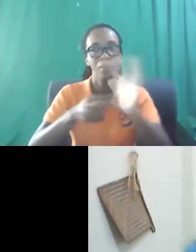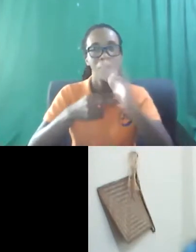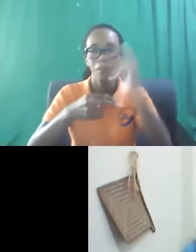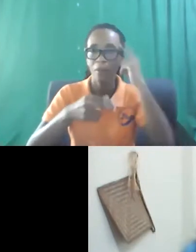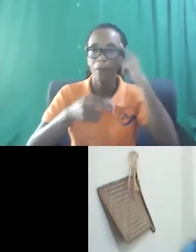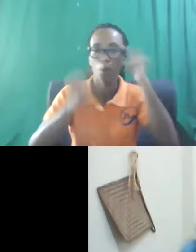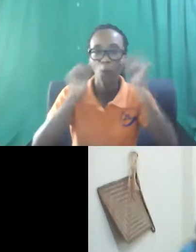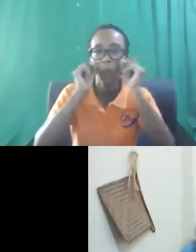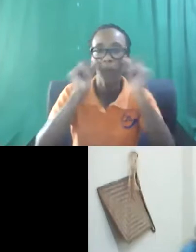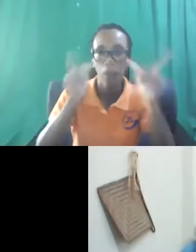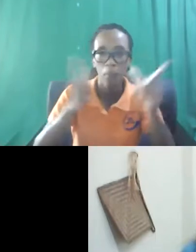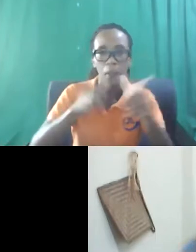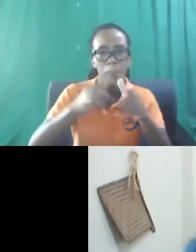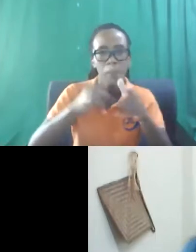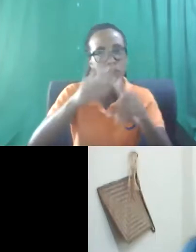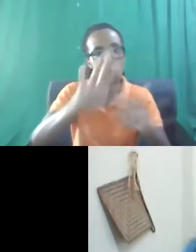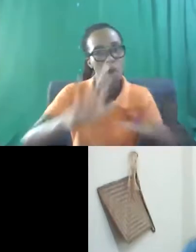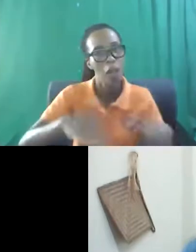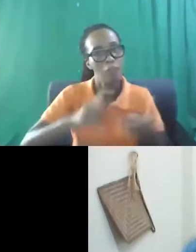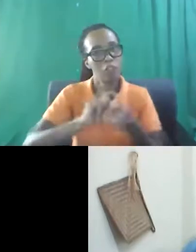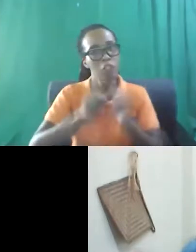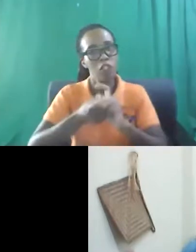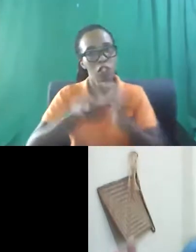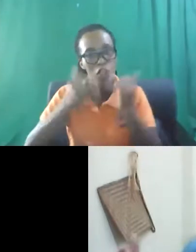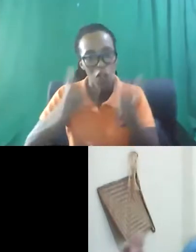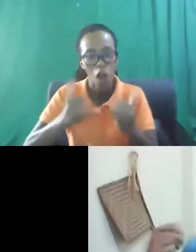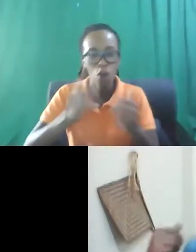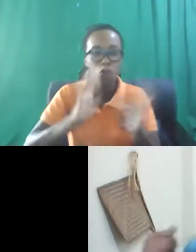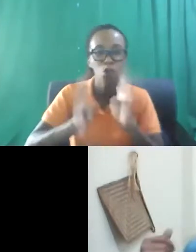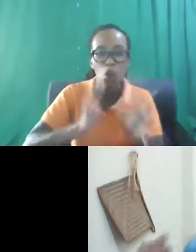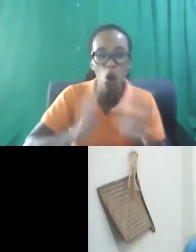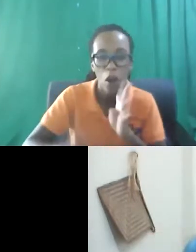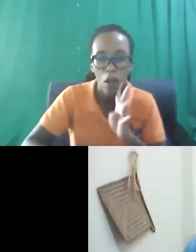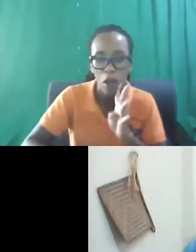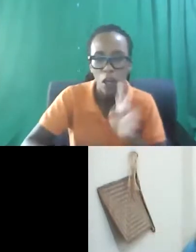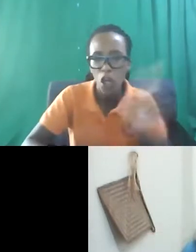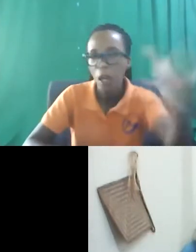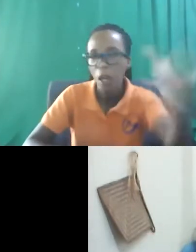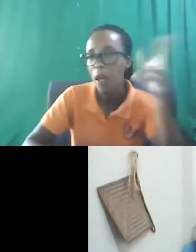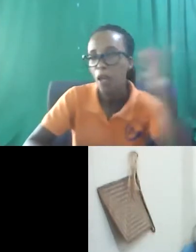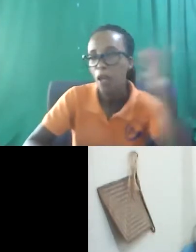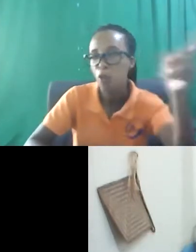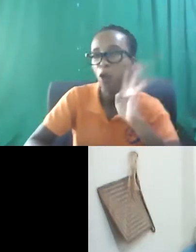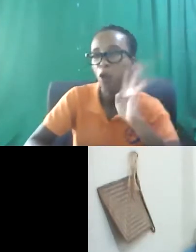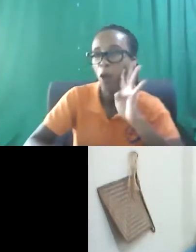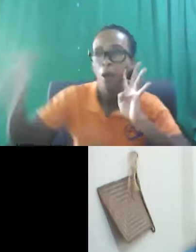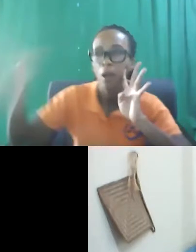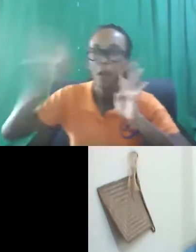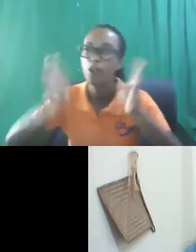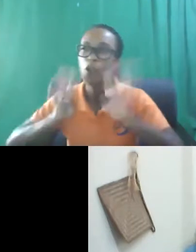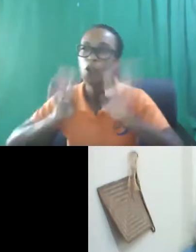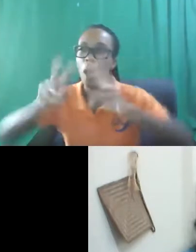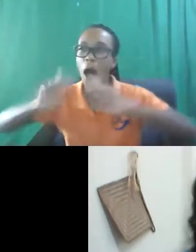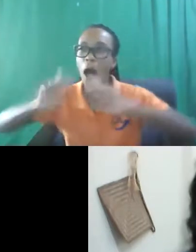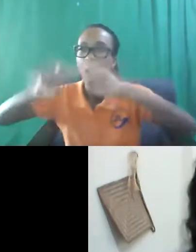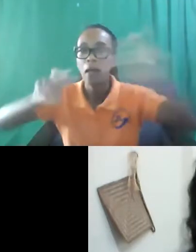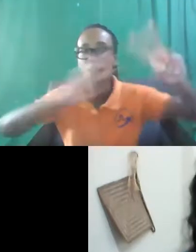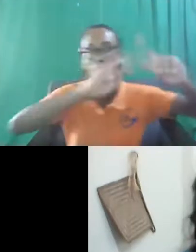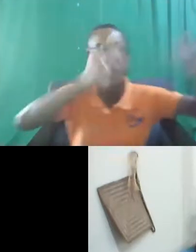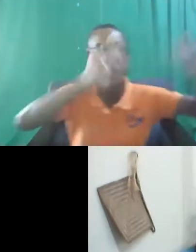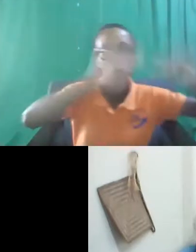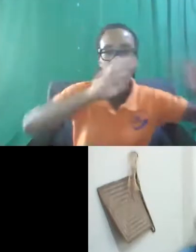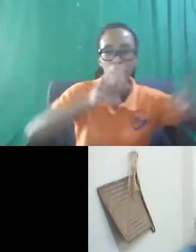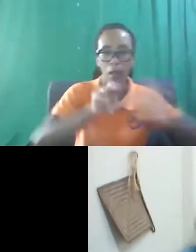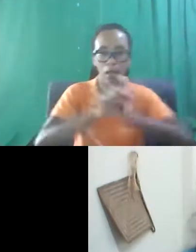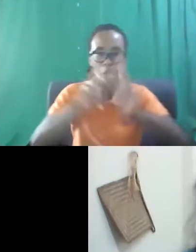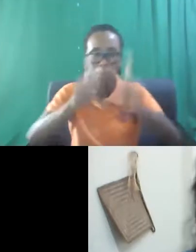from then on, my life has changed because I'm constantly analyzing how everyone speaks. I'm constantly looking at how people sign, like how